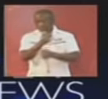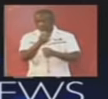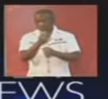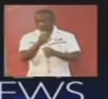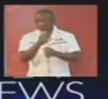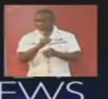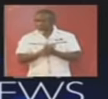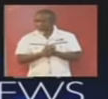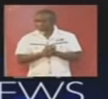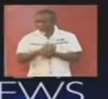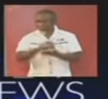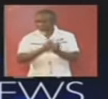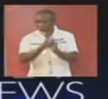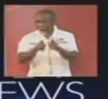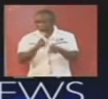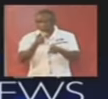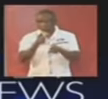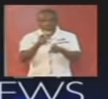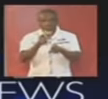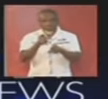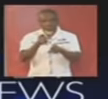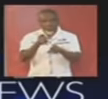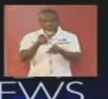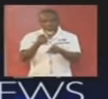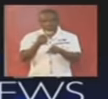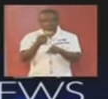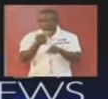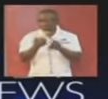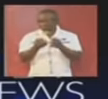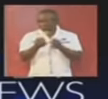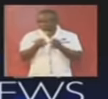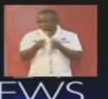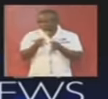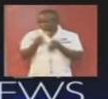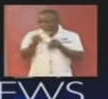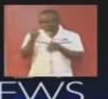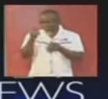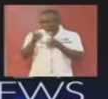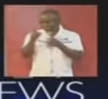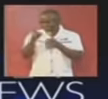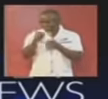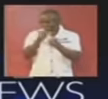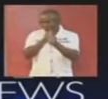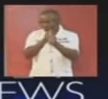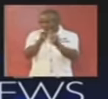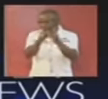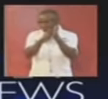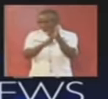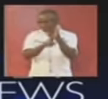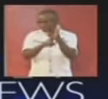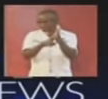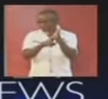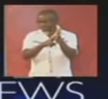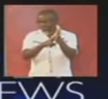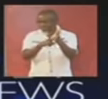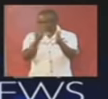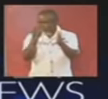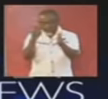babies. Some people raised concern about whether you did follow the proper protocols, and because there were pictures of